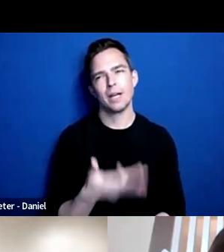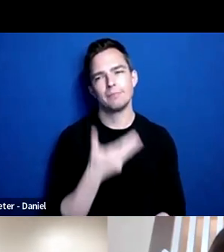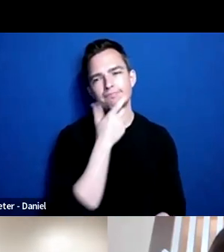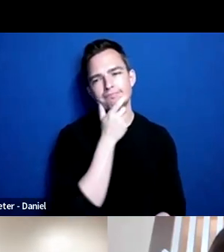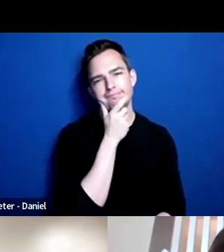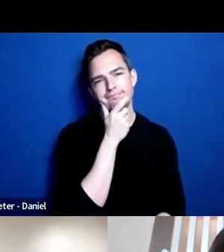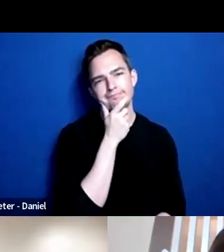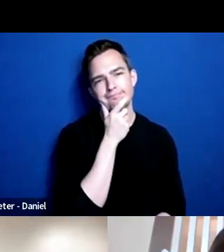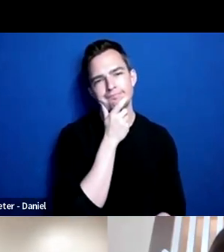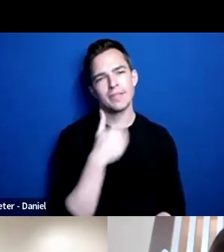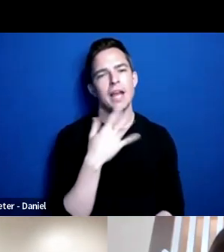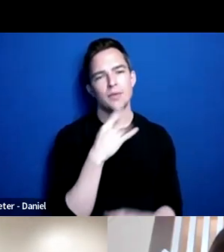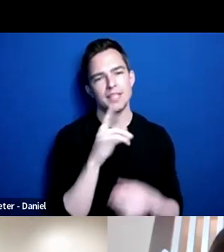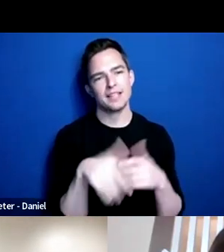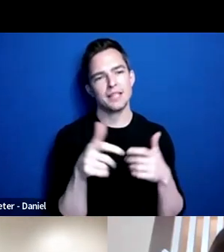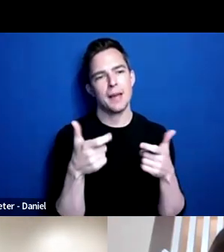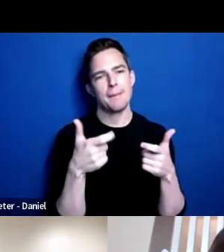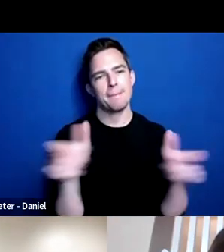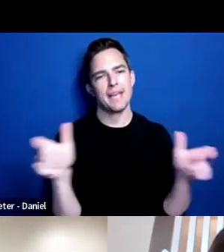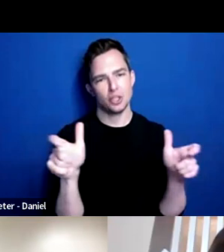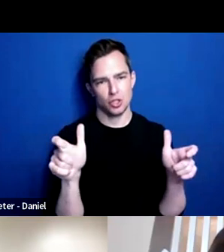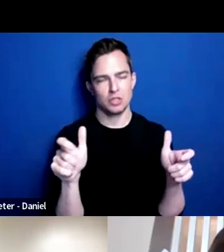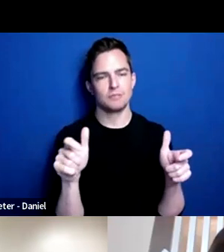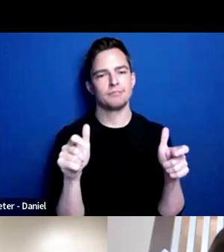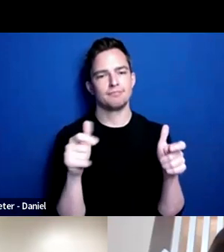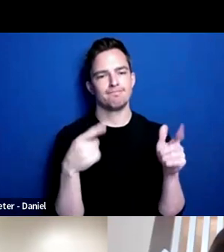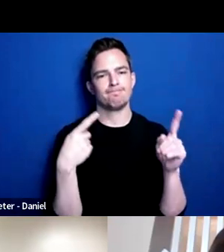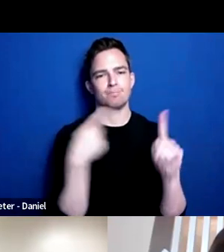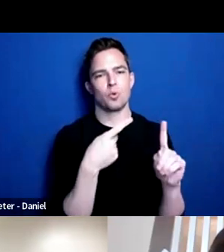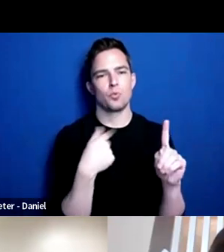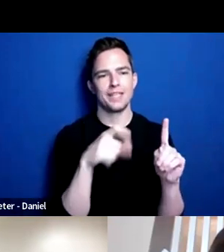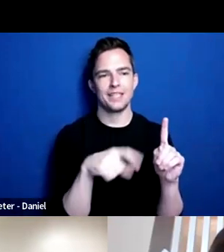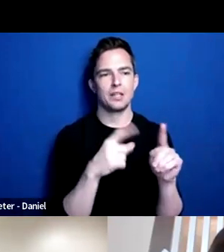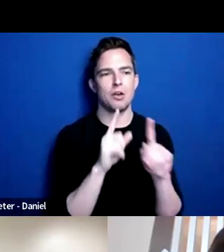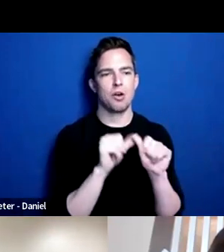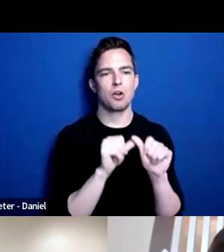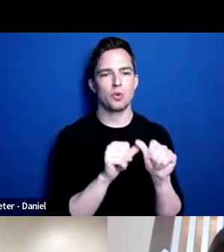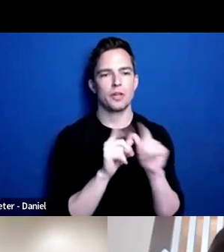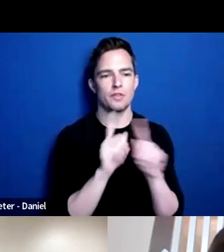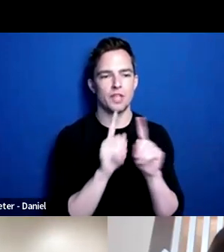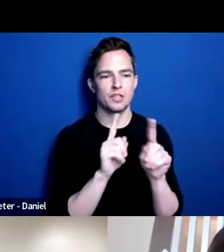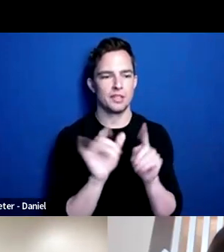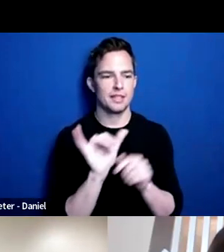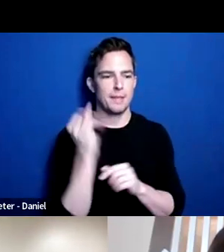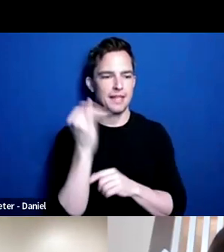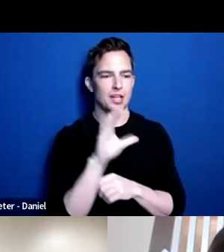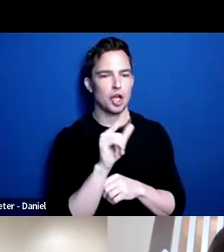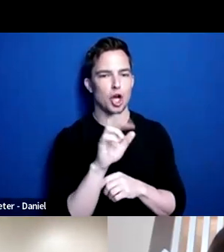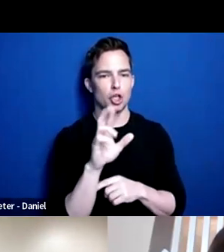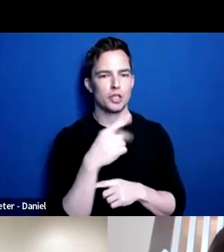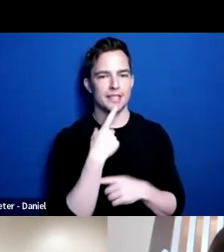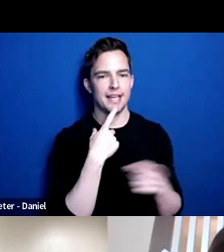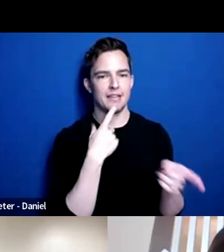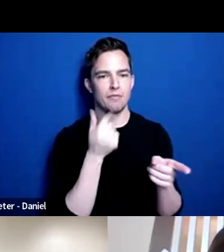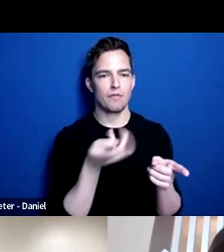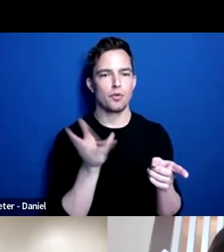I'll say that was a major sticking point for us. We had to have ongoing conversations, like Carter said, for a few